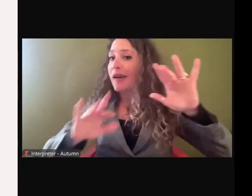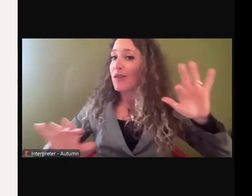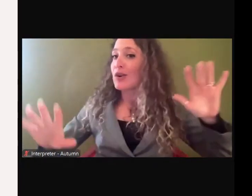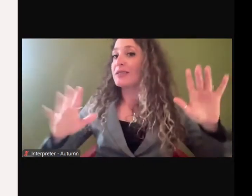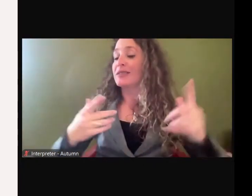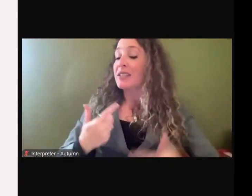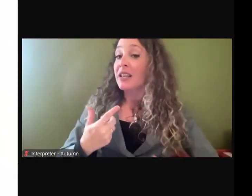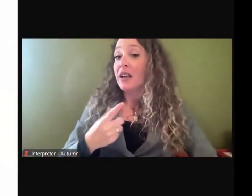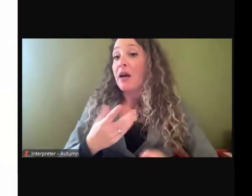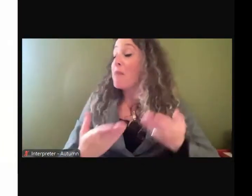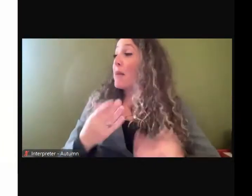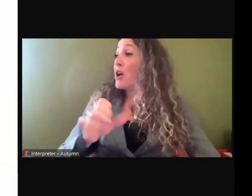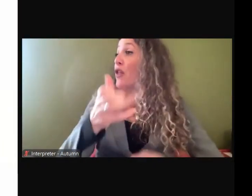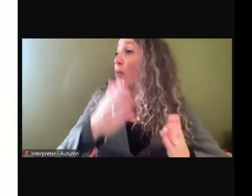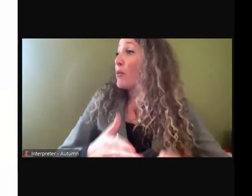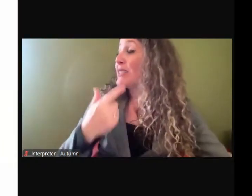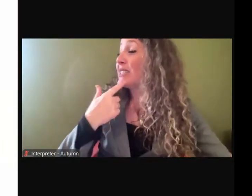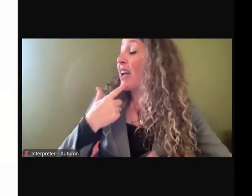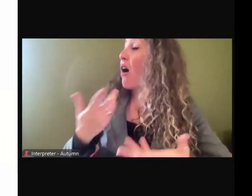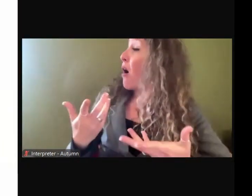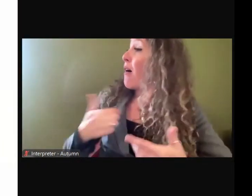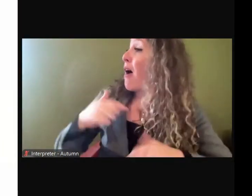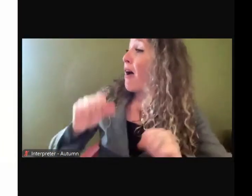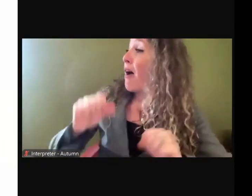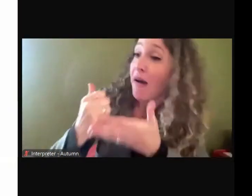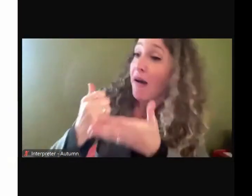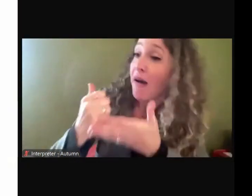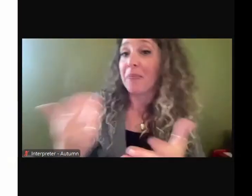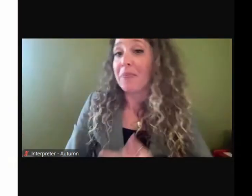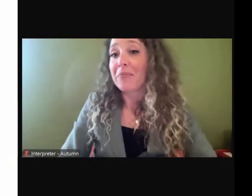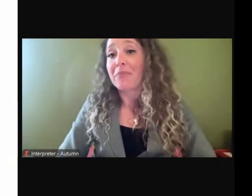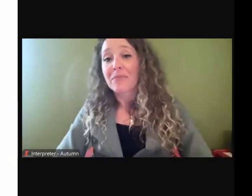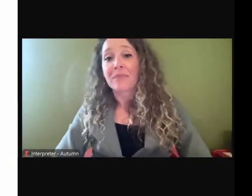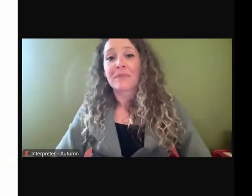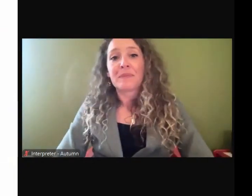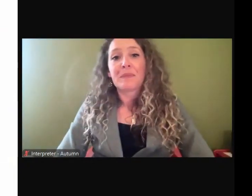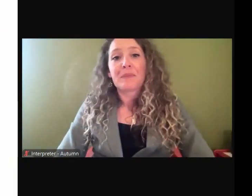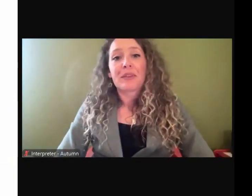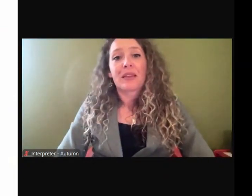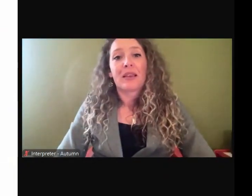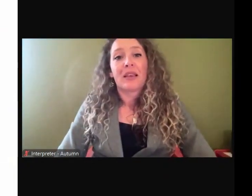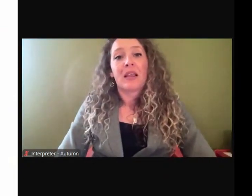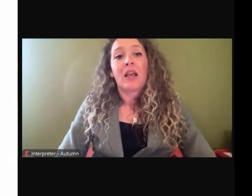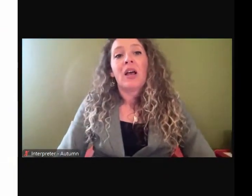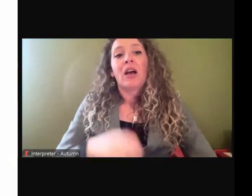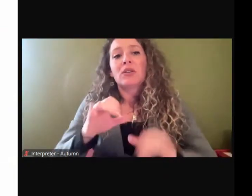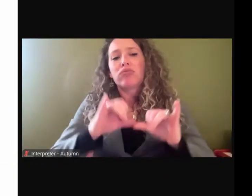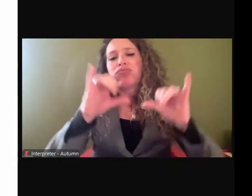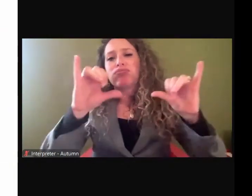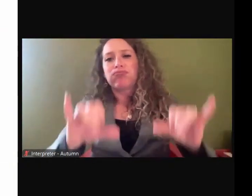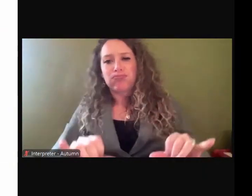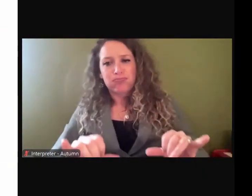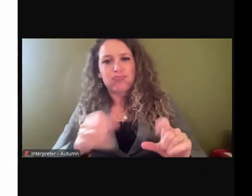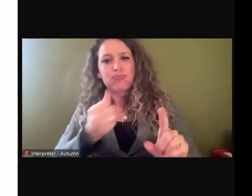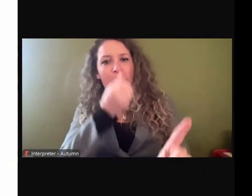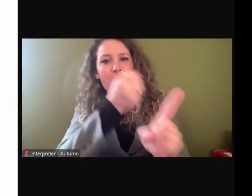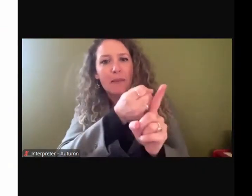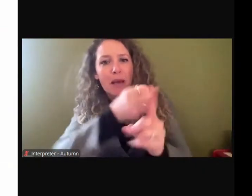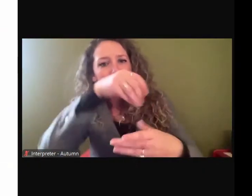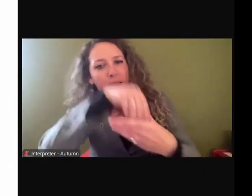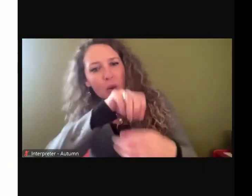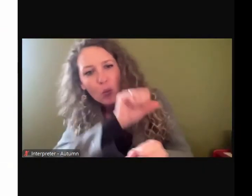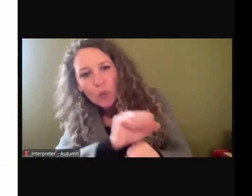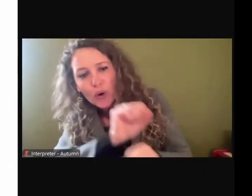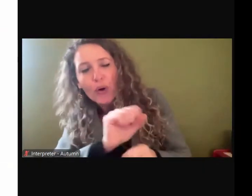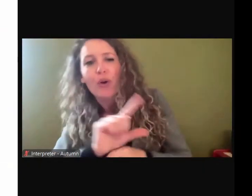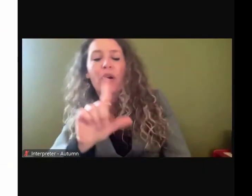I can help with that, and here's how I will. We also address systemic impacts, and we think about those in our work within the lab. So we think